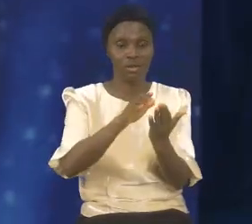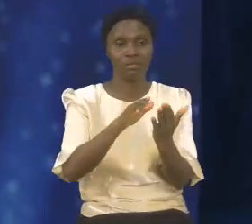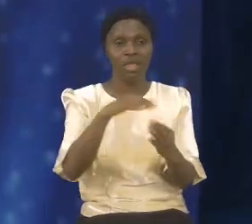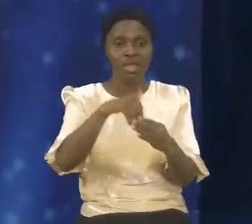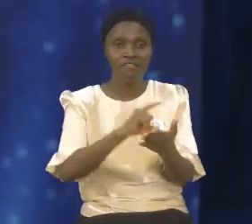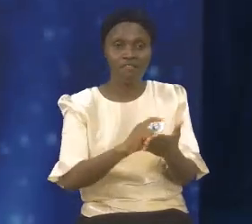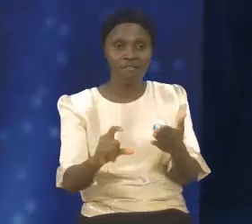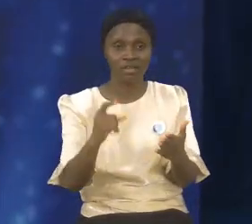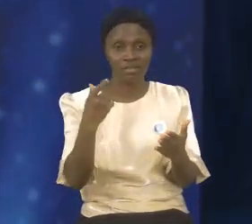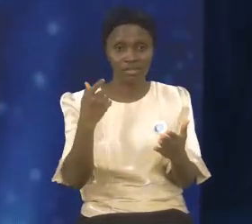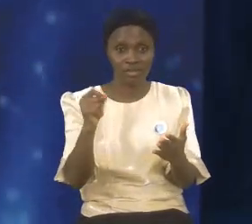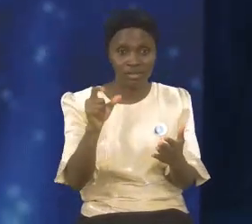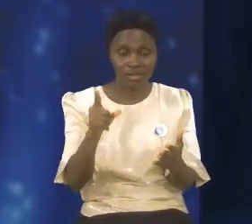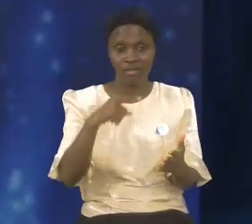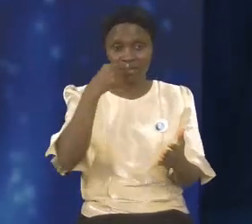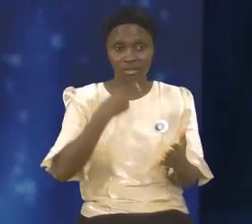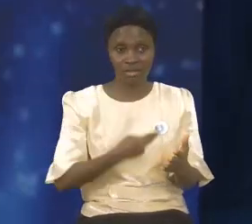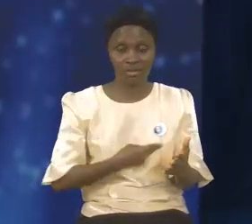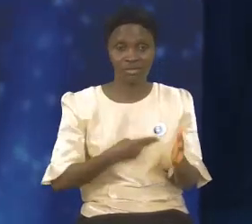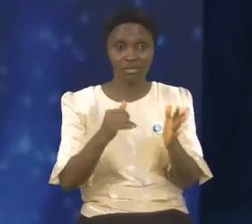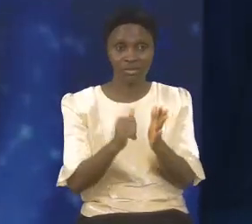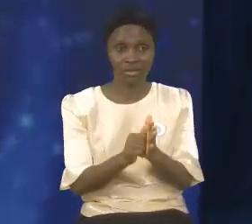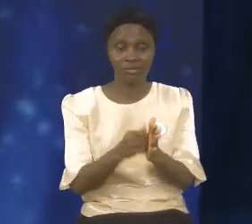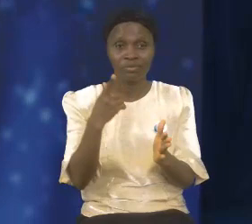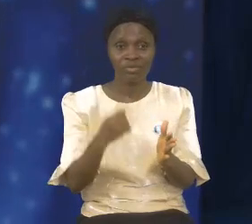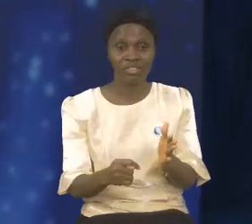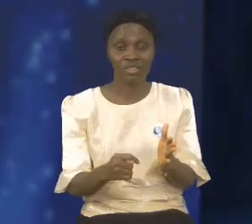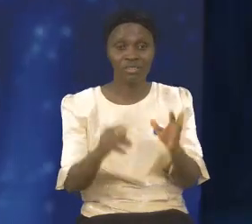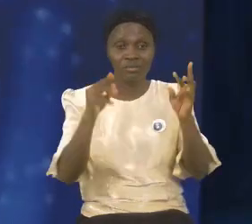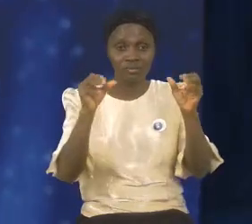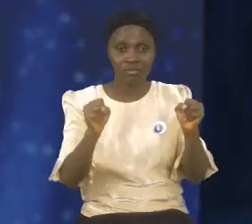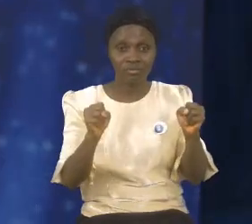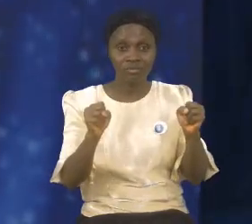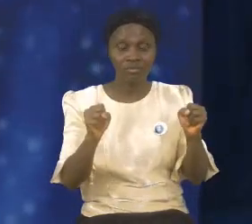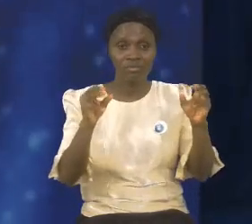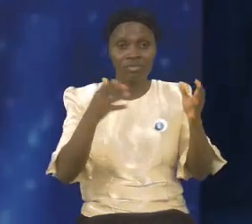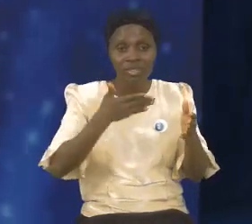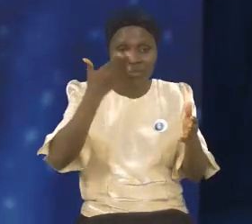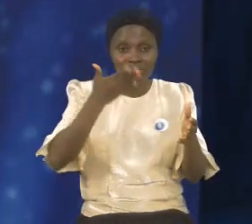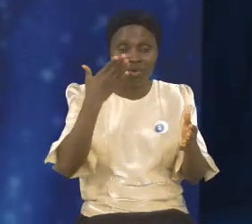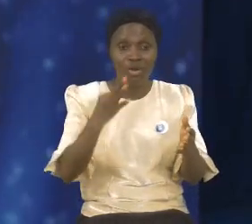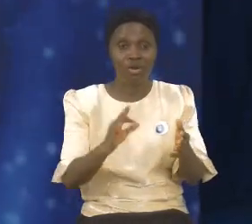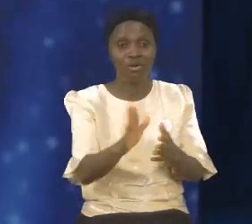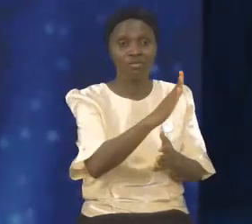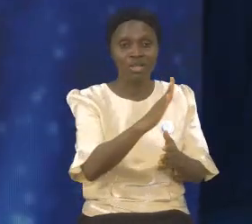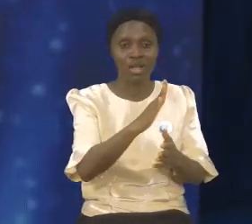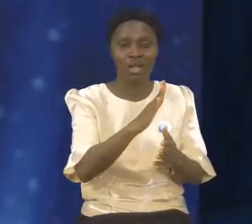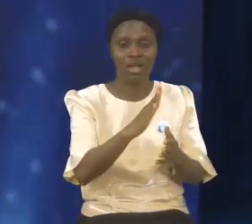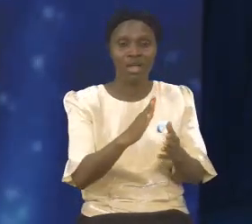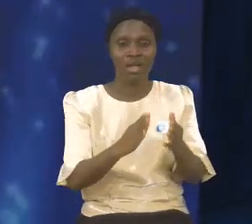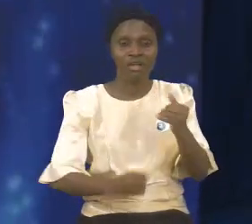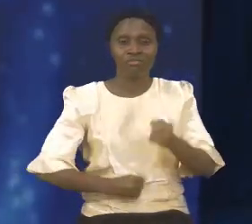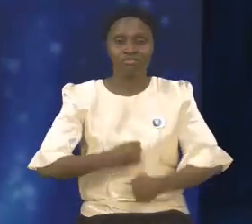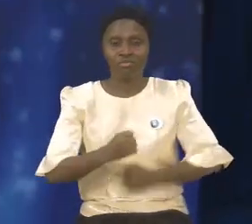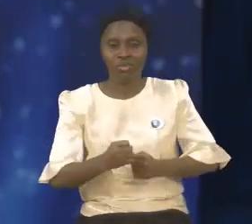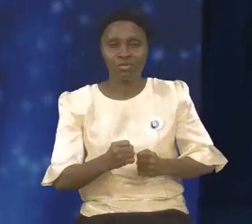11, it tells us, and the smoke of their torment ascendeth up forever and ever,